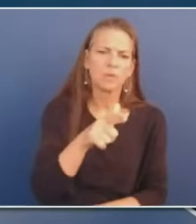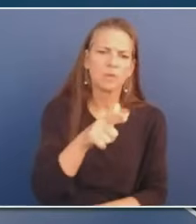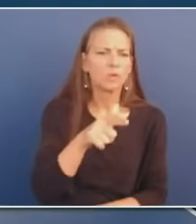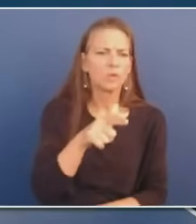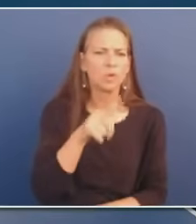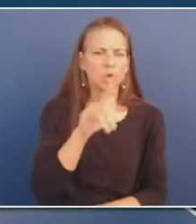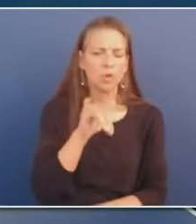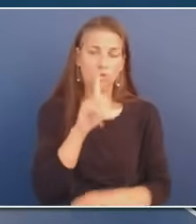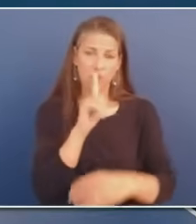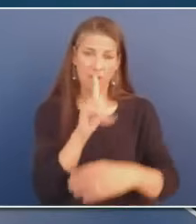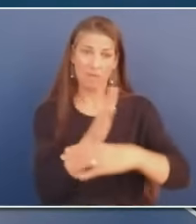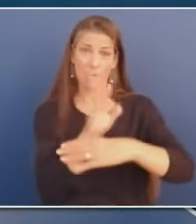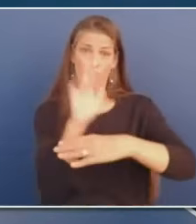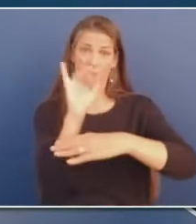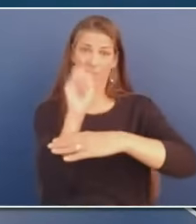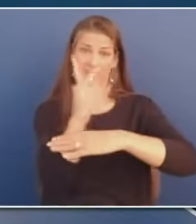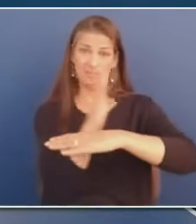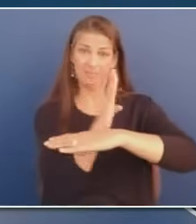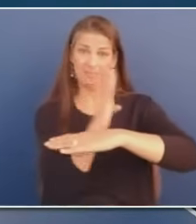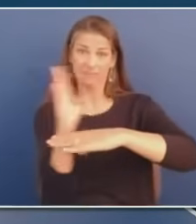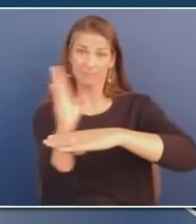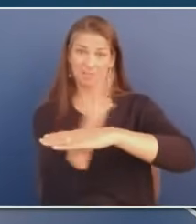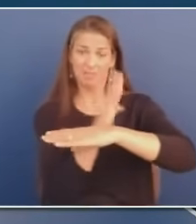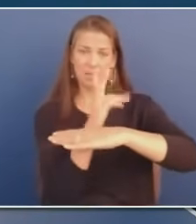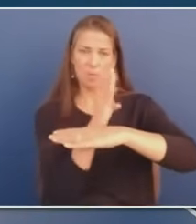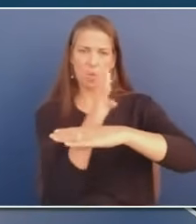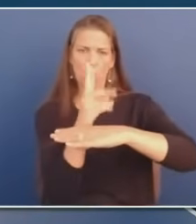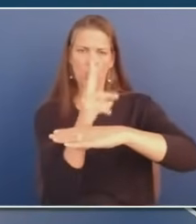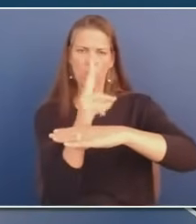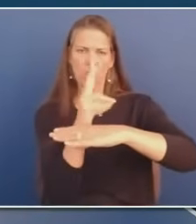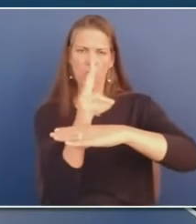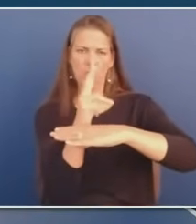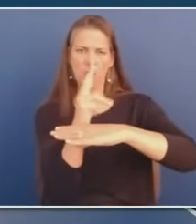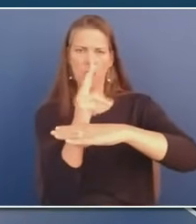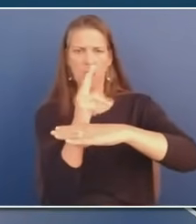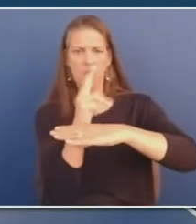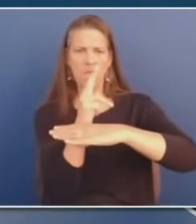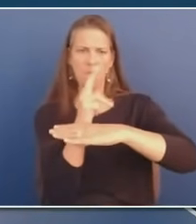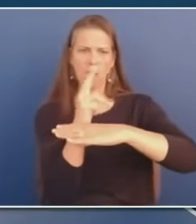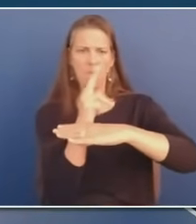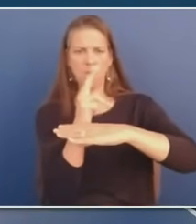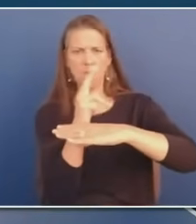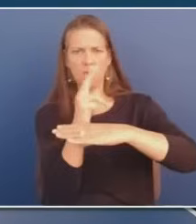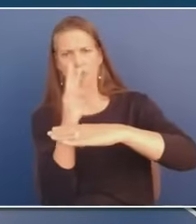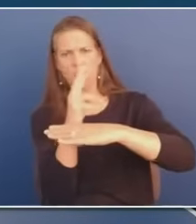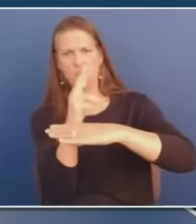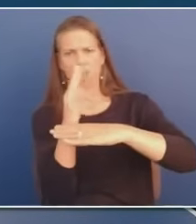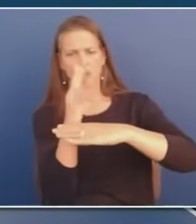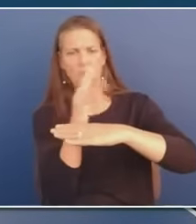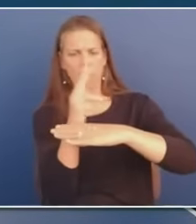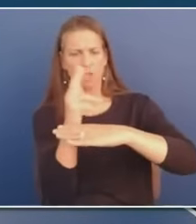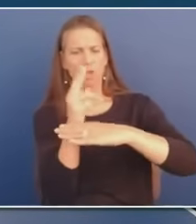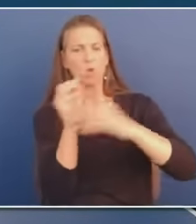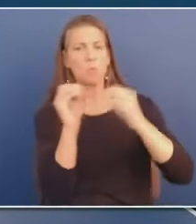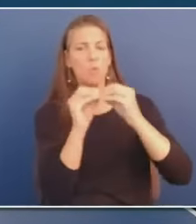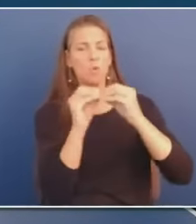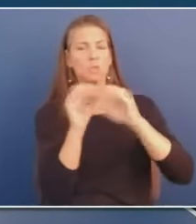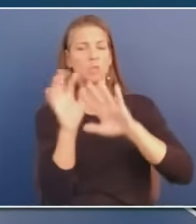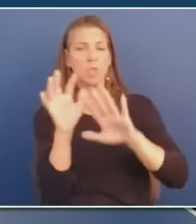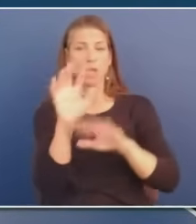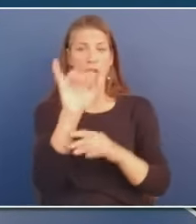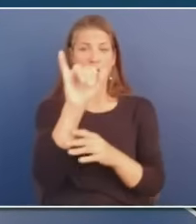3 out of 5 for eastern Kentucky on Wednesday and Wednesday night. The tornado risk is greatest generally near the west of Interstate